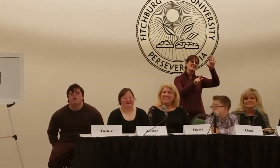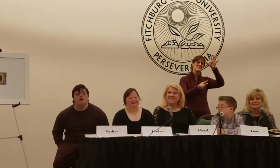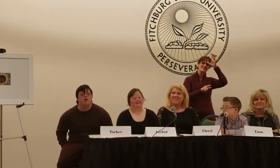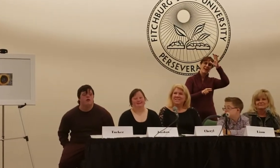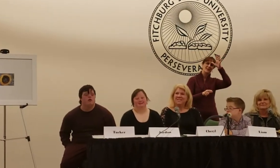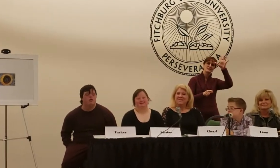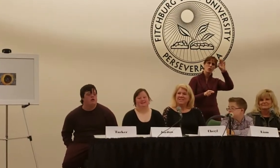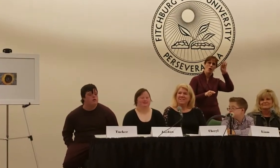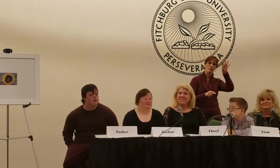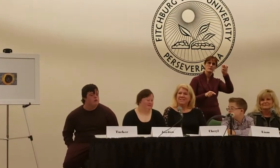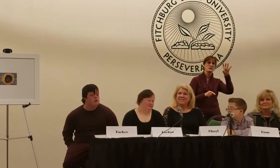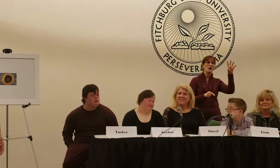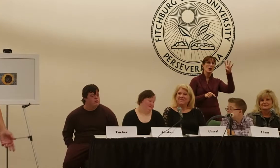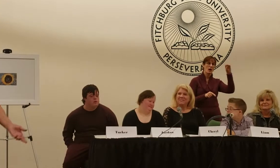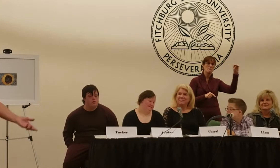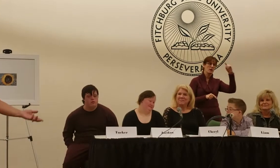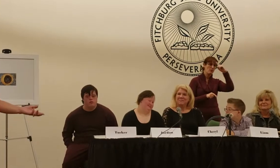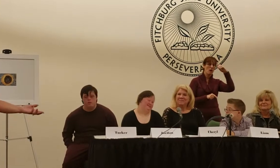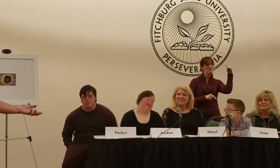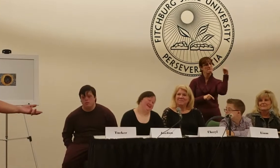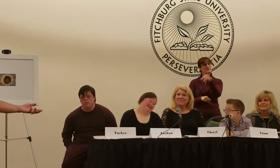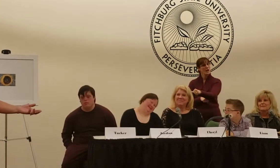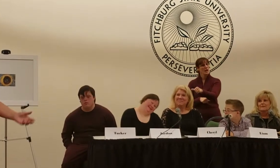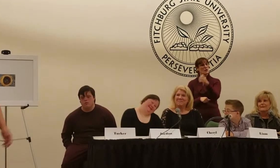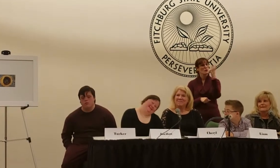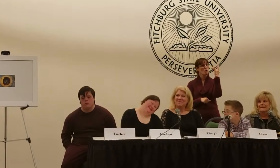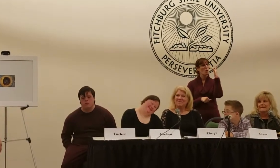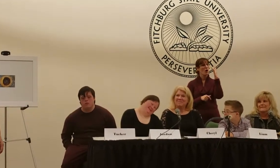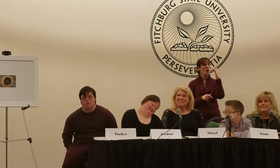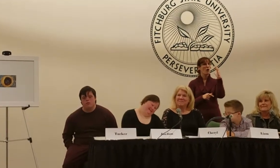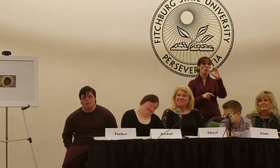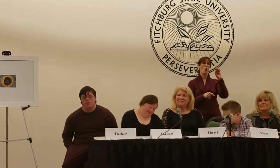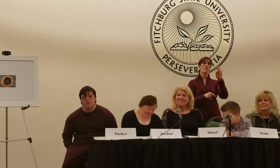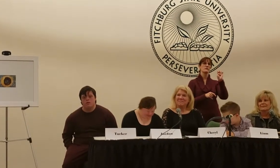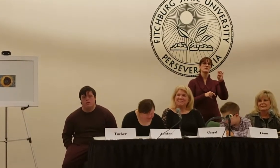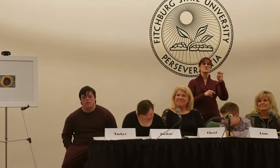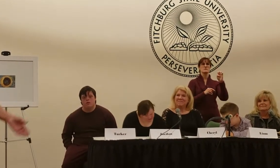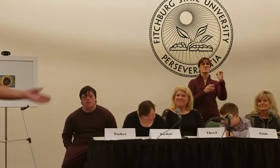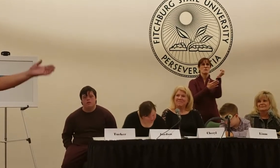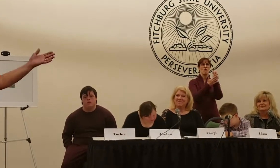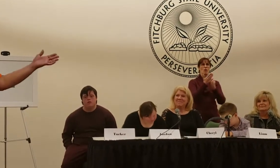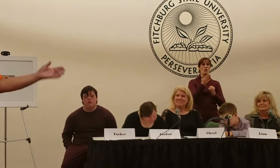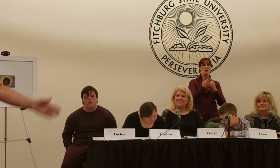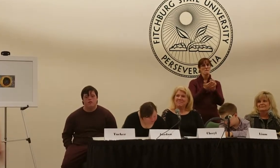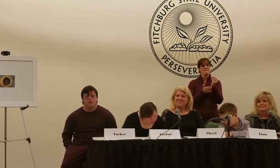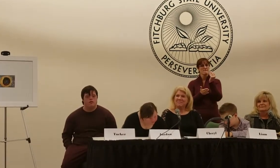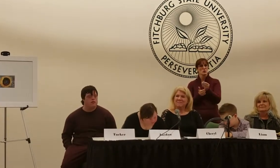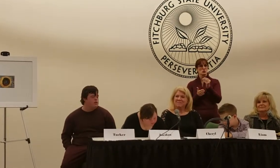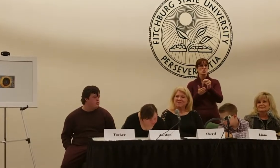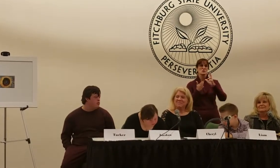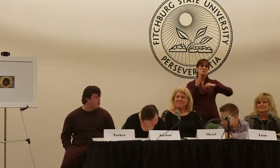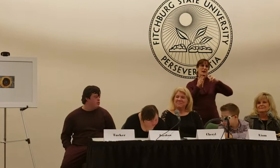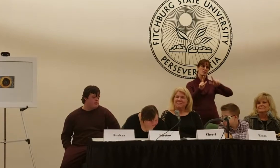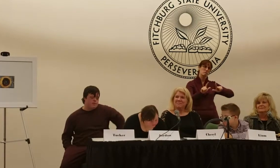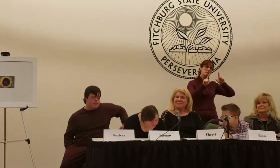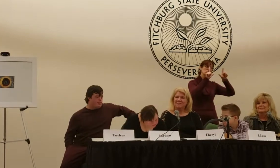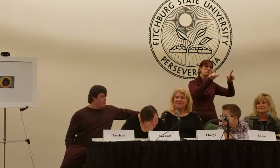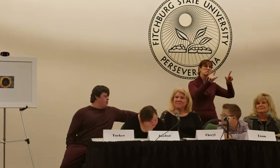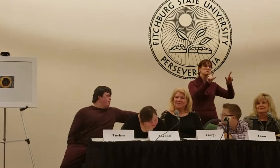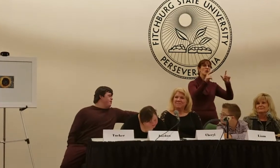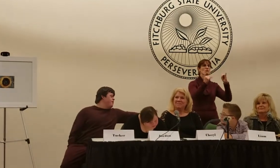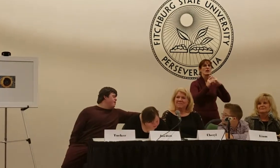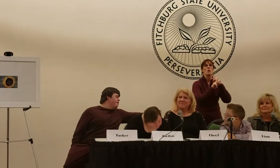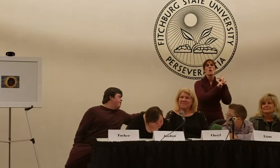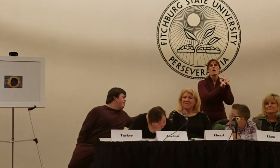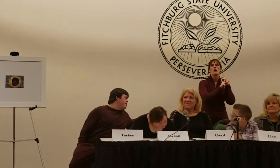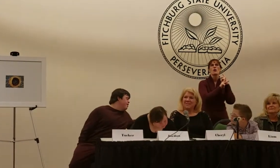thought they should pay her for being part of the art in their office, and they purchased a painting for him to have in his office. So it is currently on